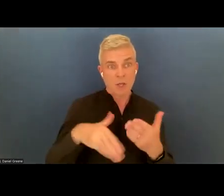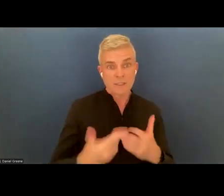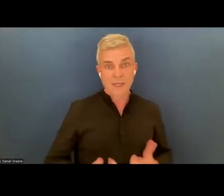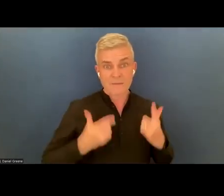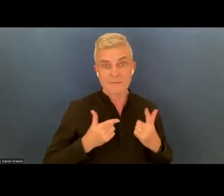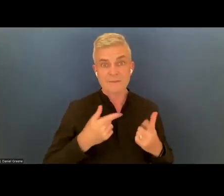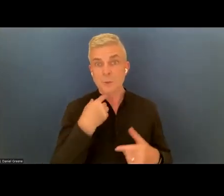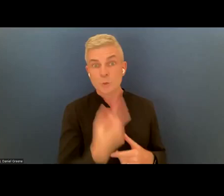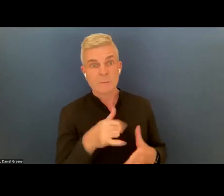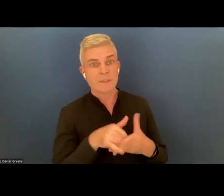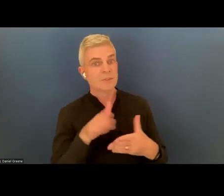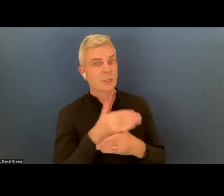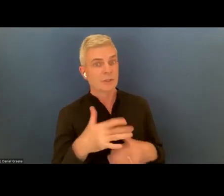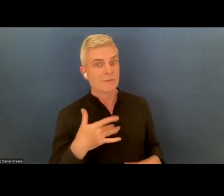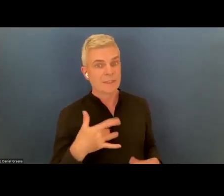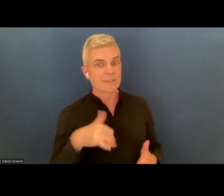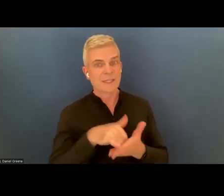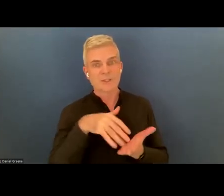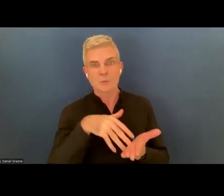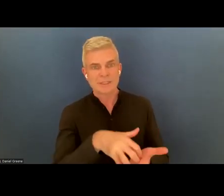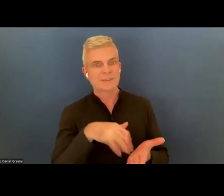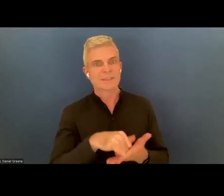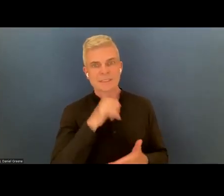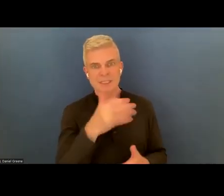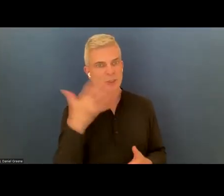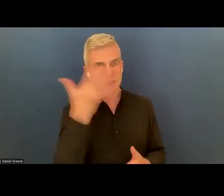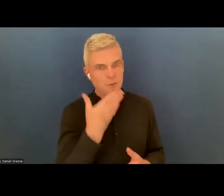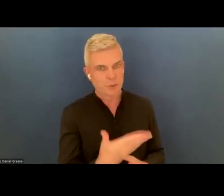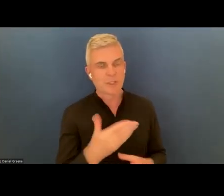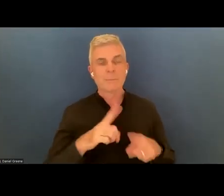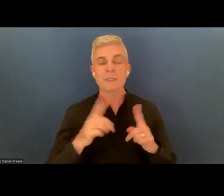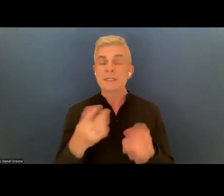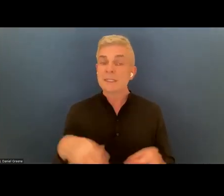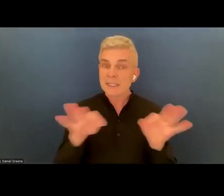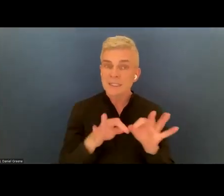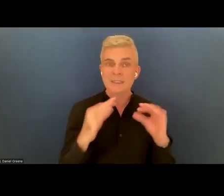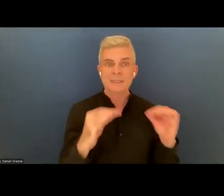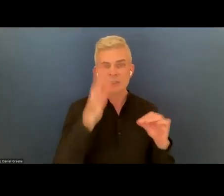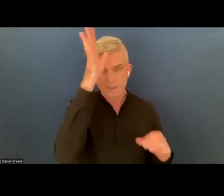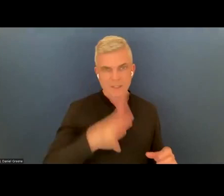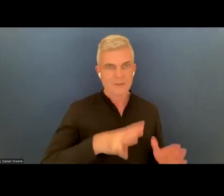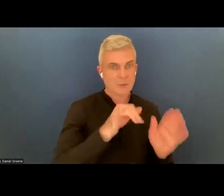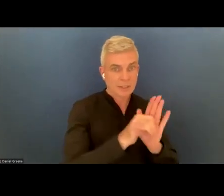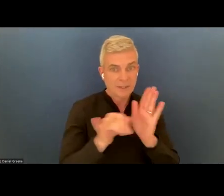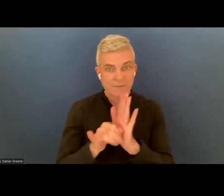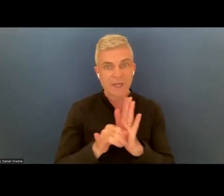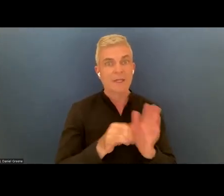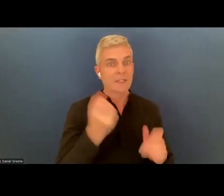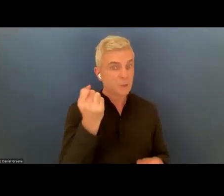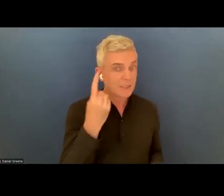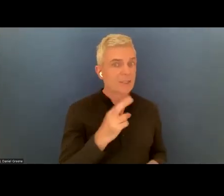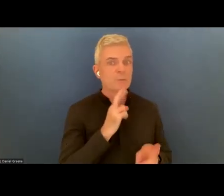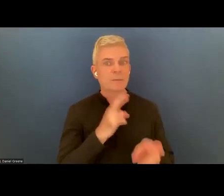unbecoming. The key is teaching men to identify, understand, and respond to signs of mental health challenges